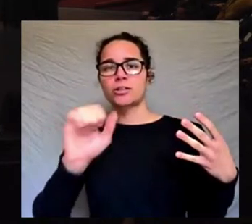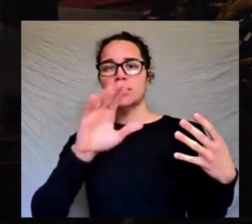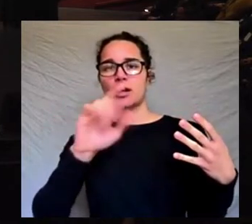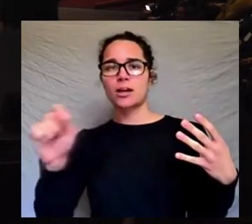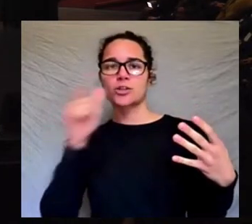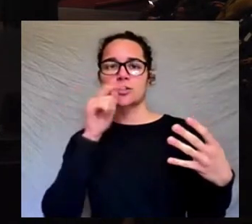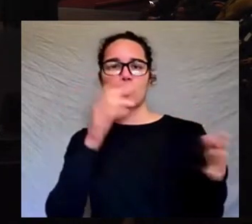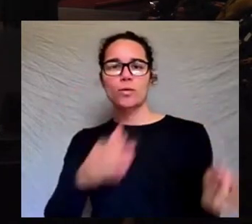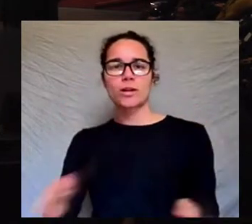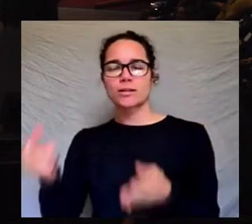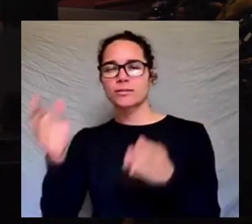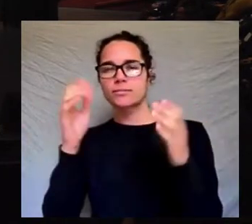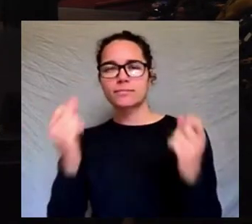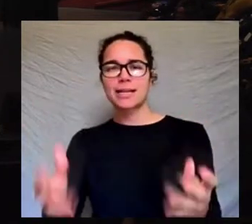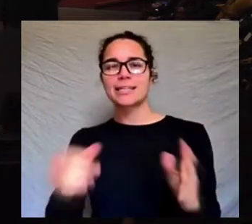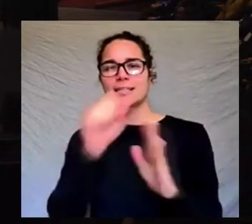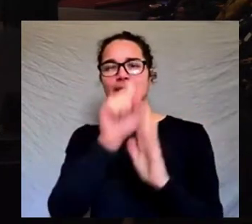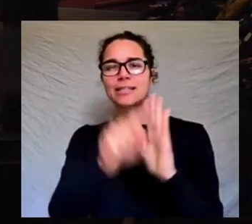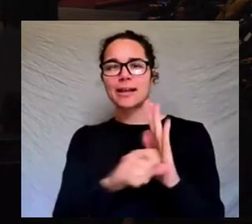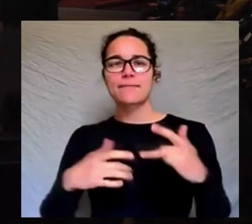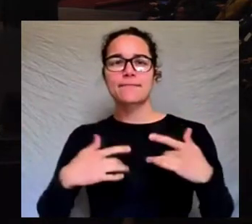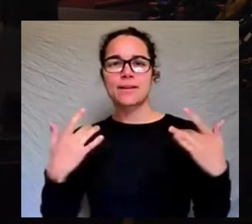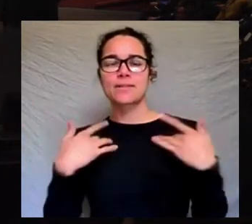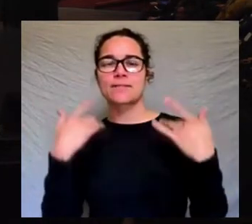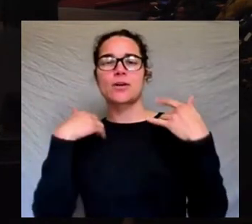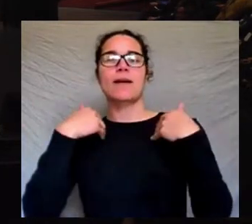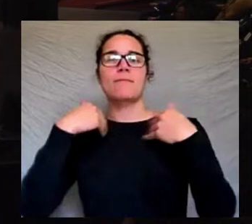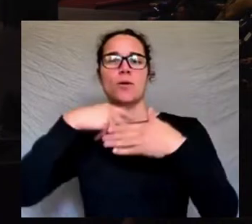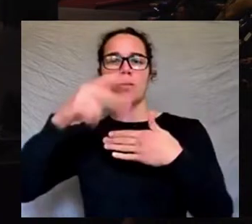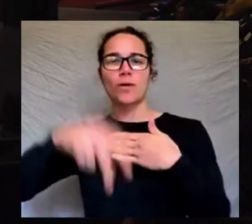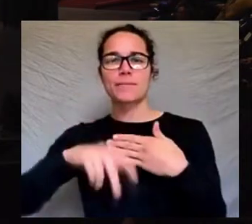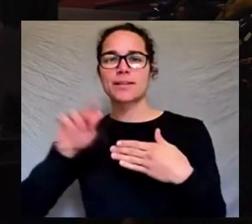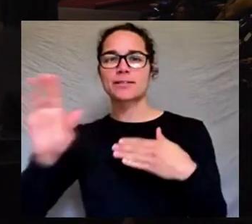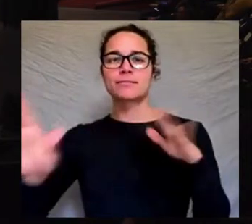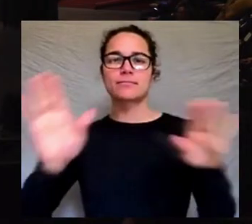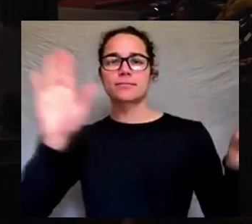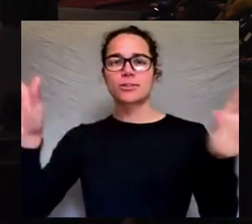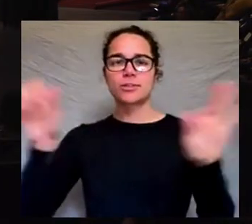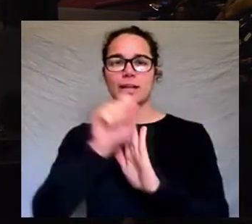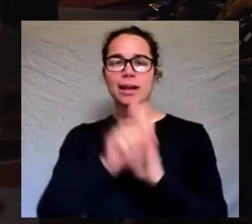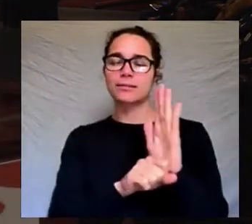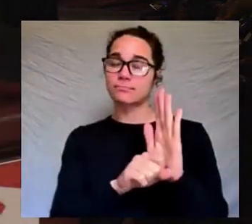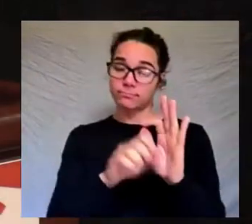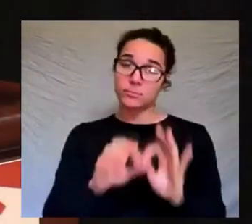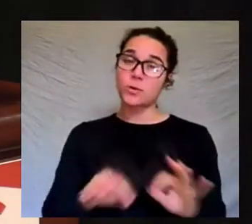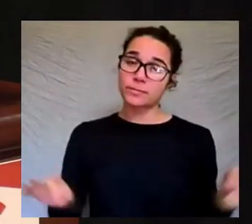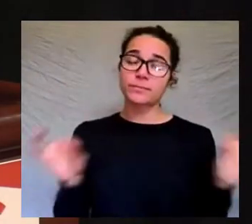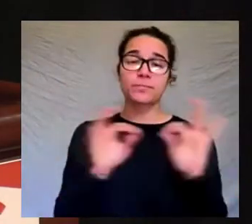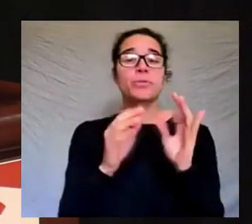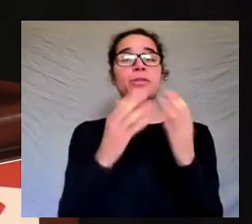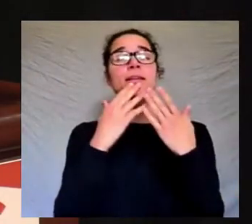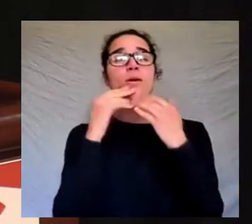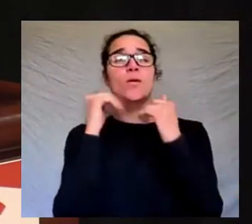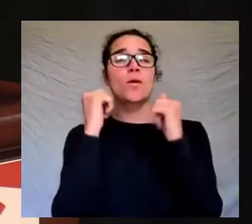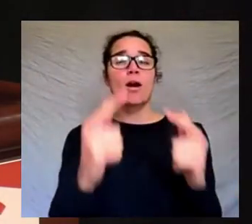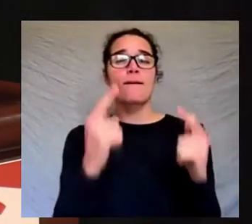coalitions to have programming in their state, which is really important. So thank you all for everything that